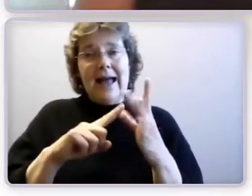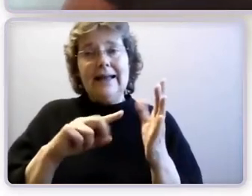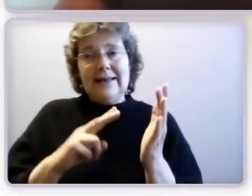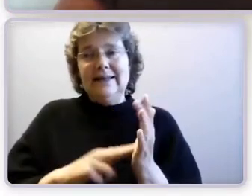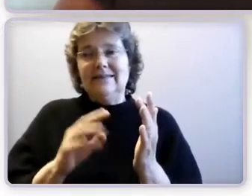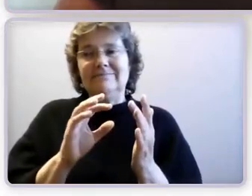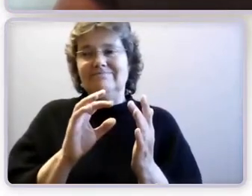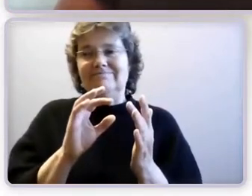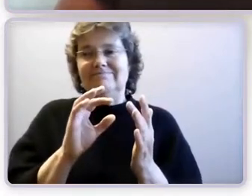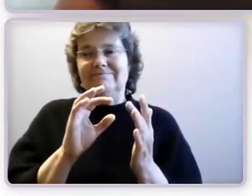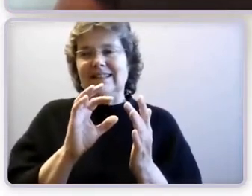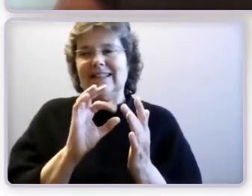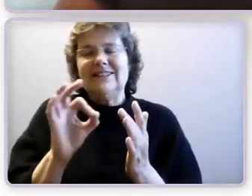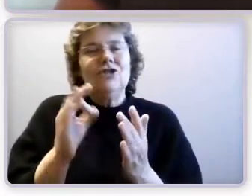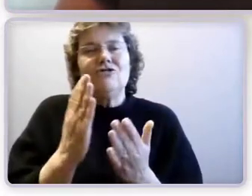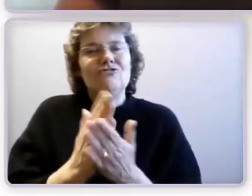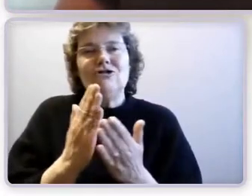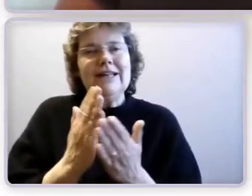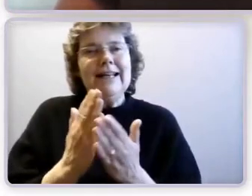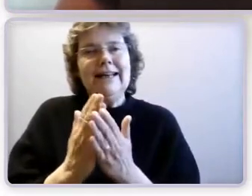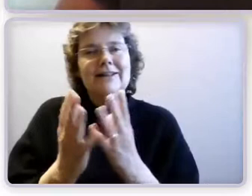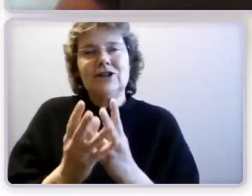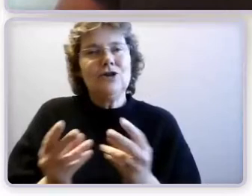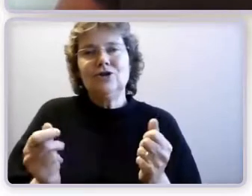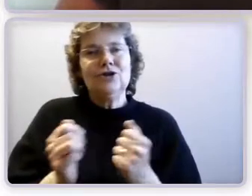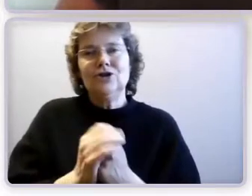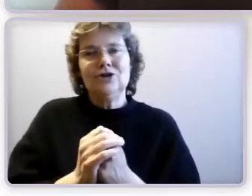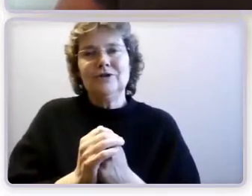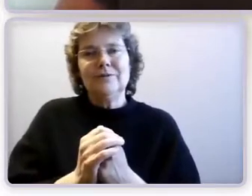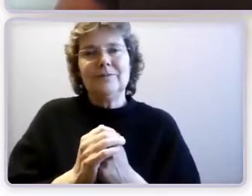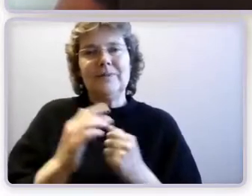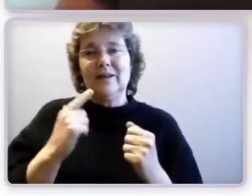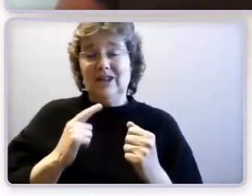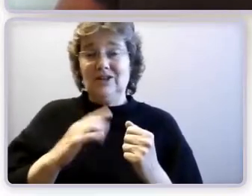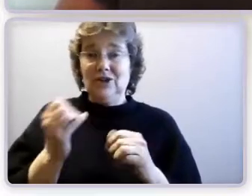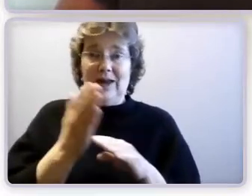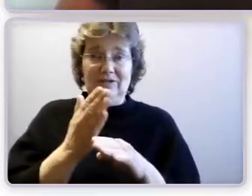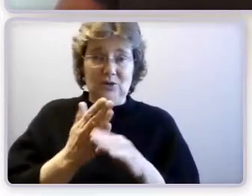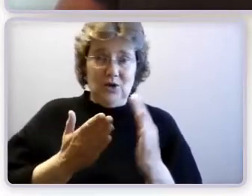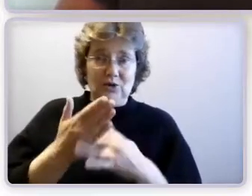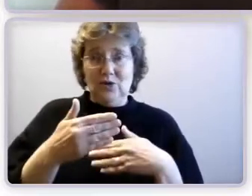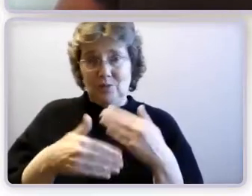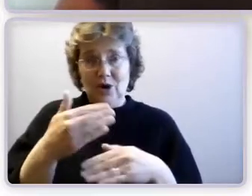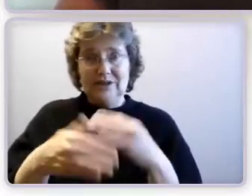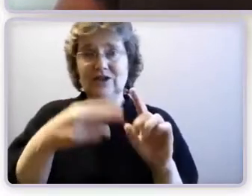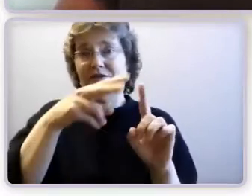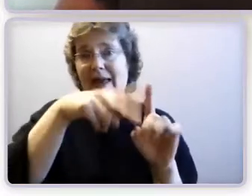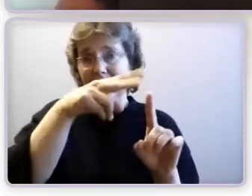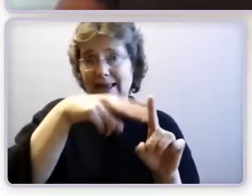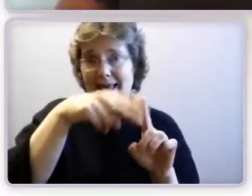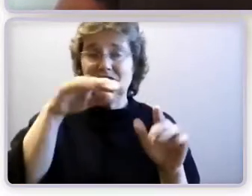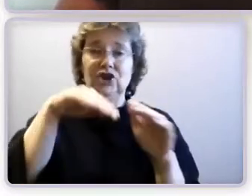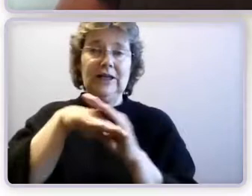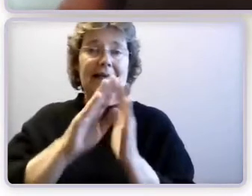there, because when you think about it, you need to go through the process of a guardianship application. It has to go to a hearing. That can take